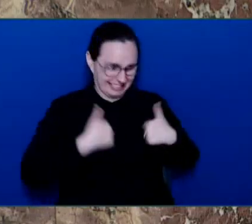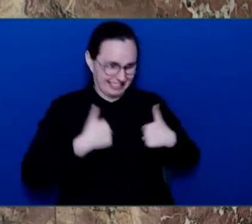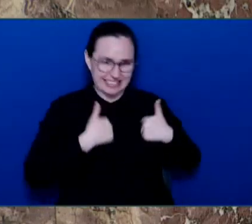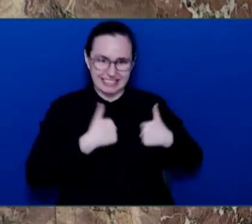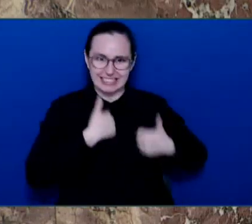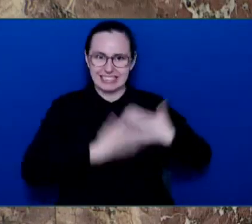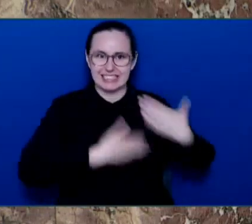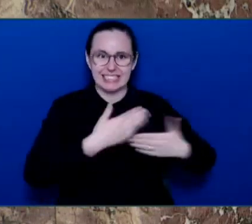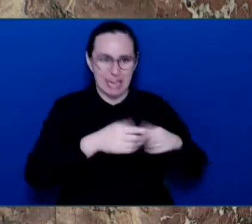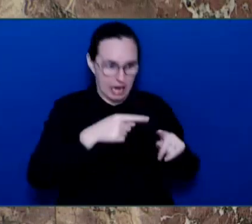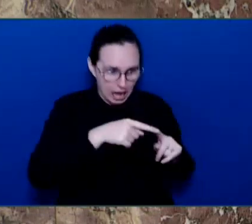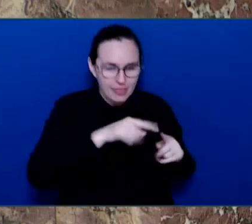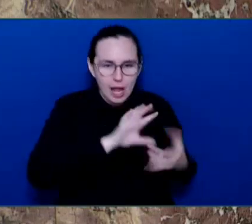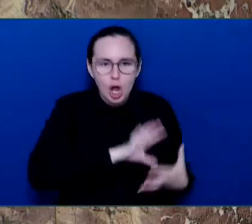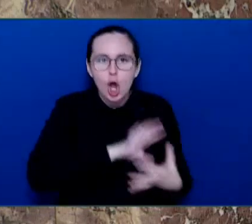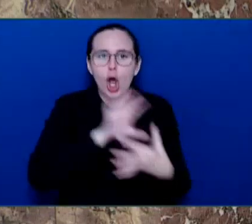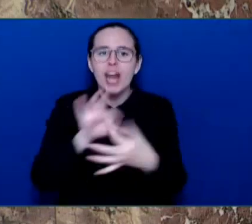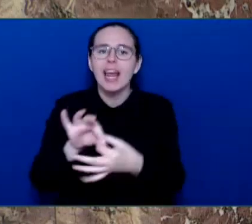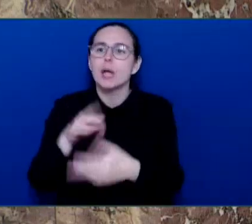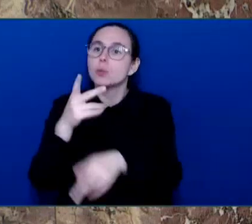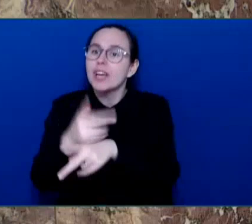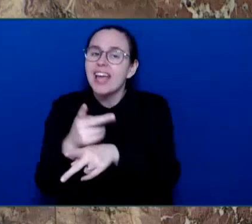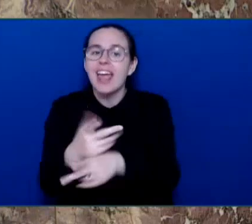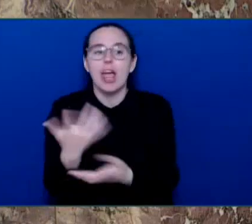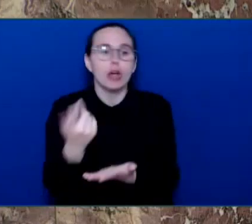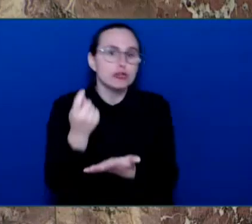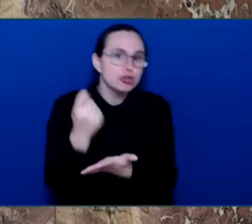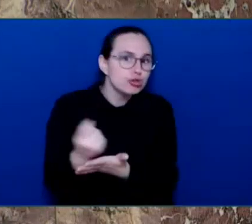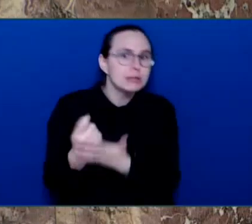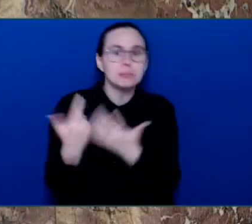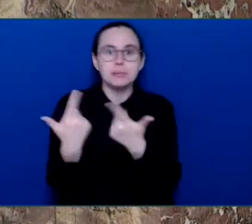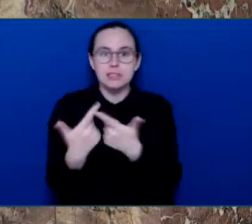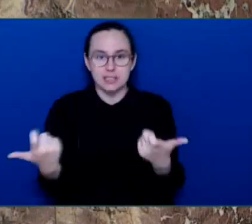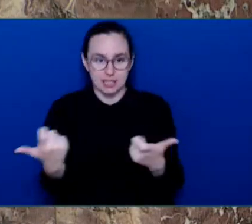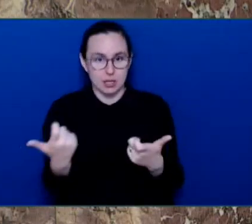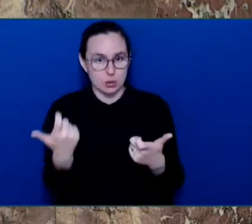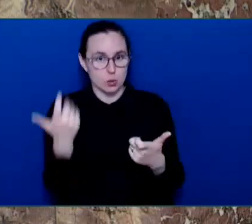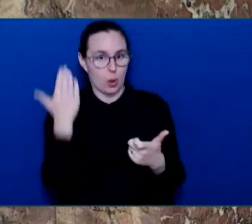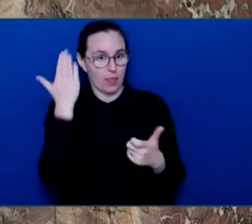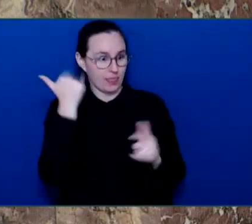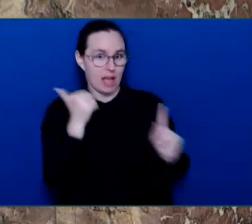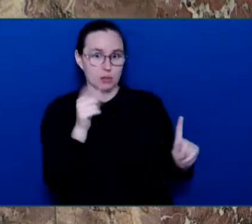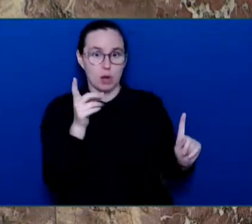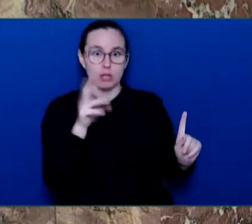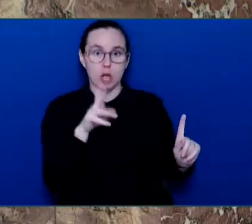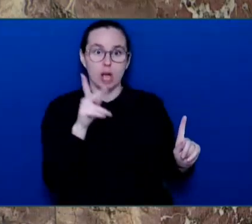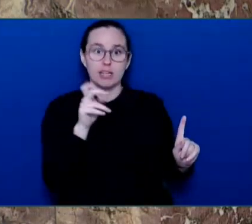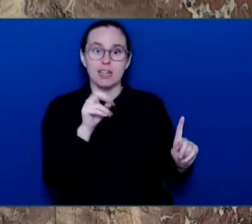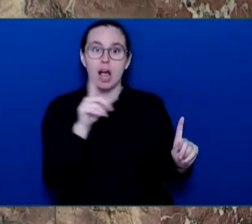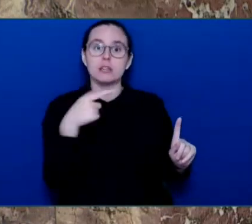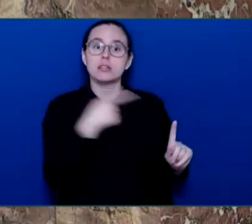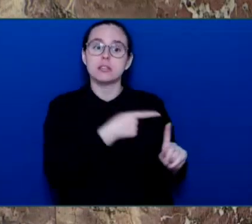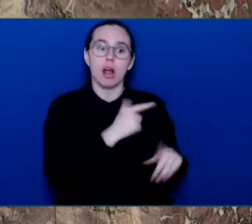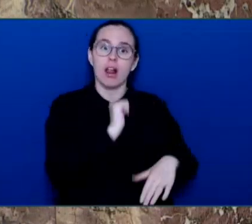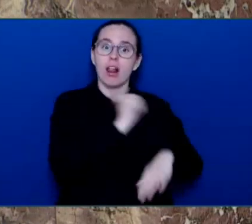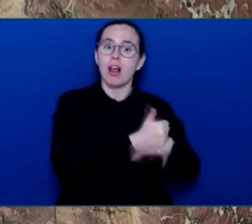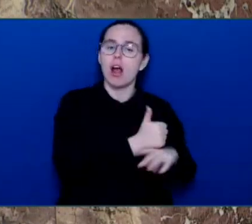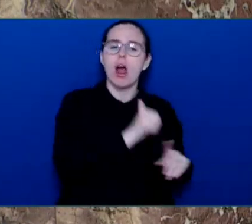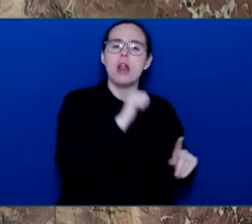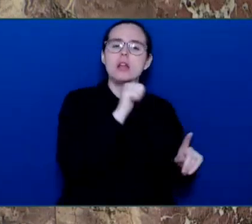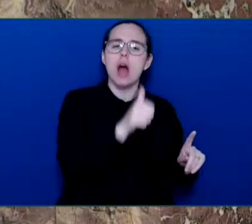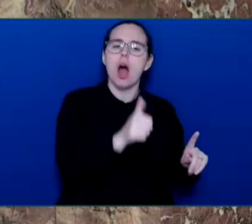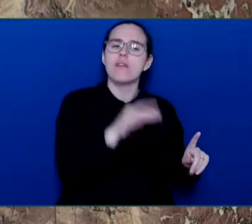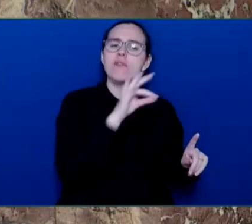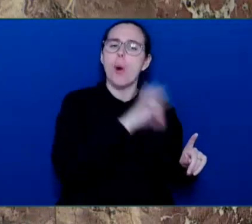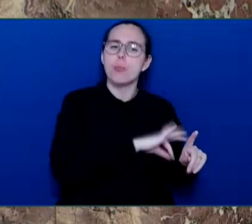Dr. Kendall started a not-for-profit company to try and contribute to that effort. So we're very grateful for the work that our public health officers